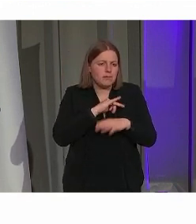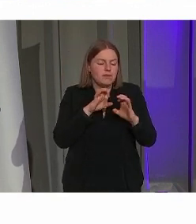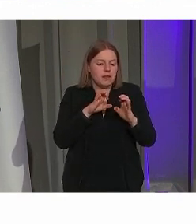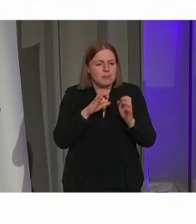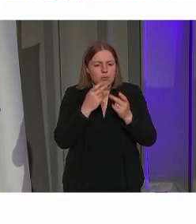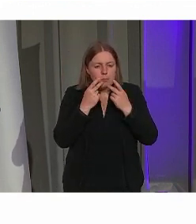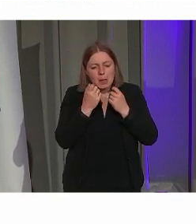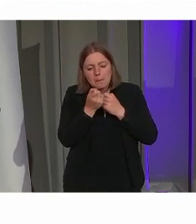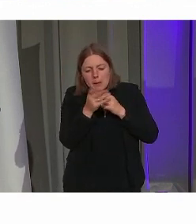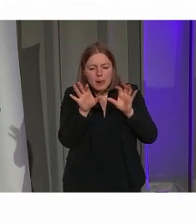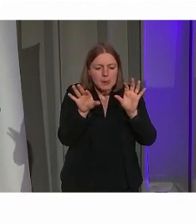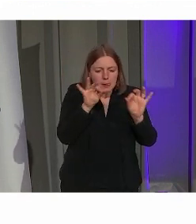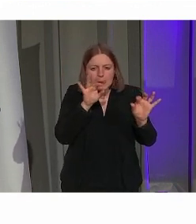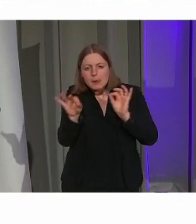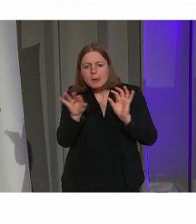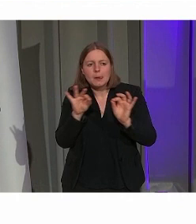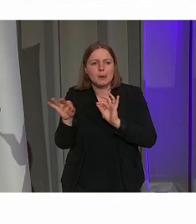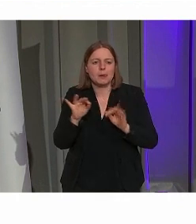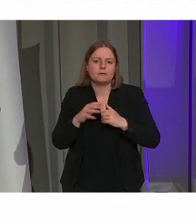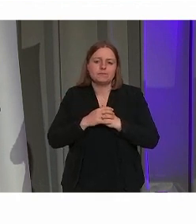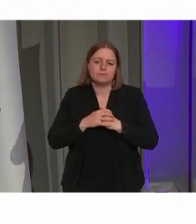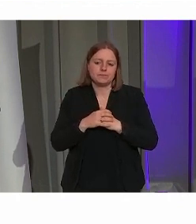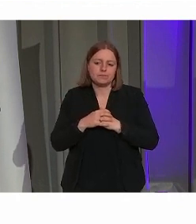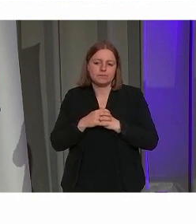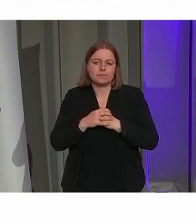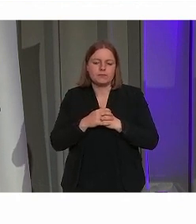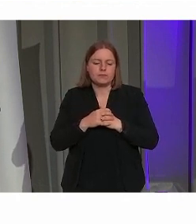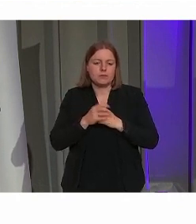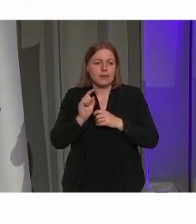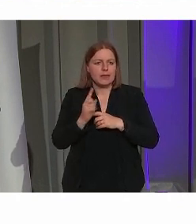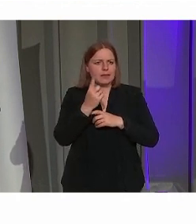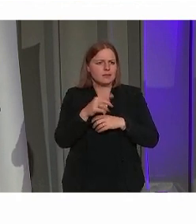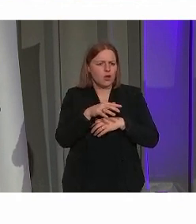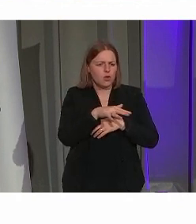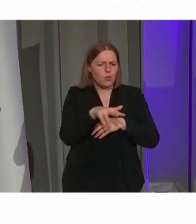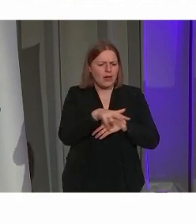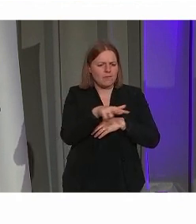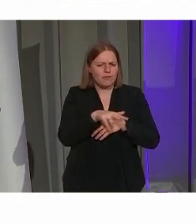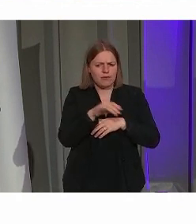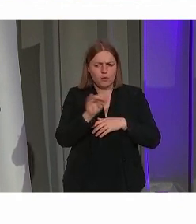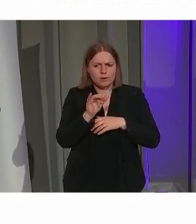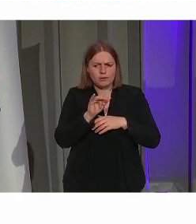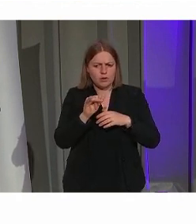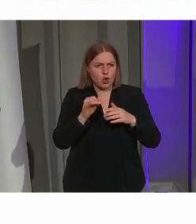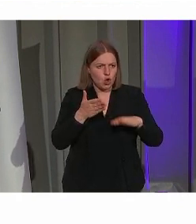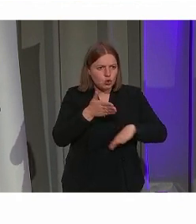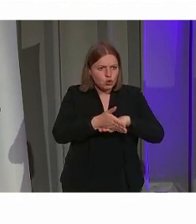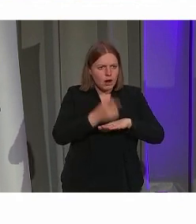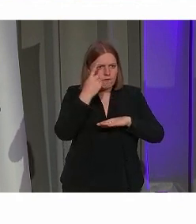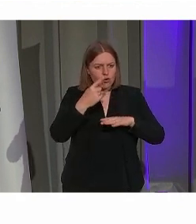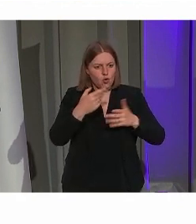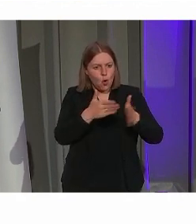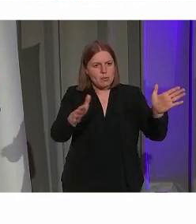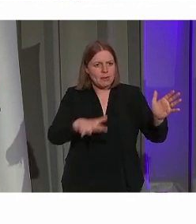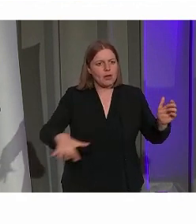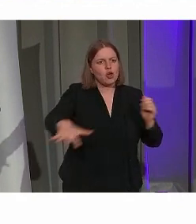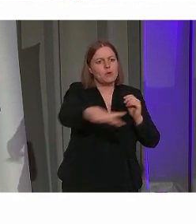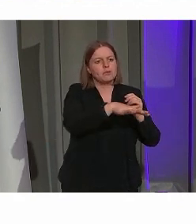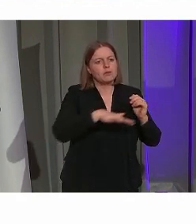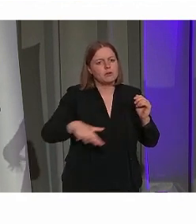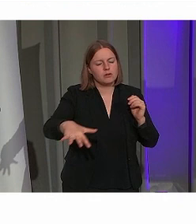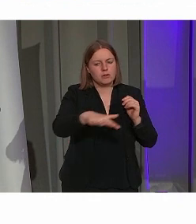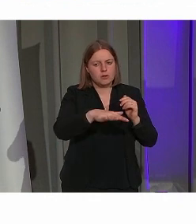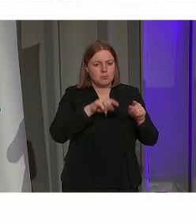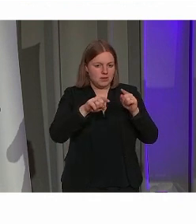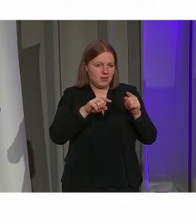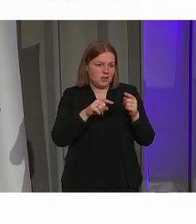plan contains a lot, of course, but I'm going to pick out a couple of points. The first